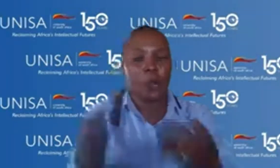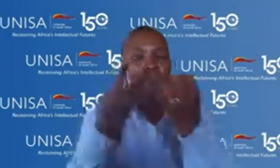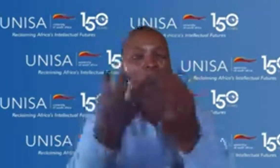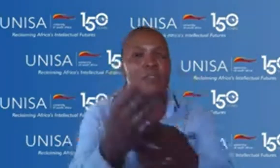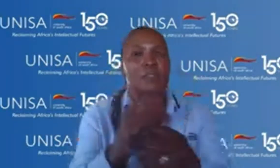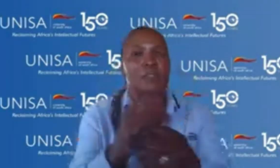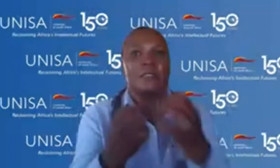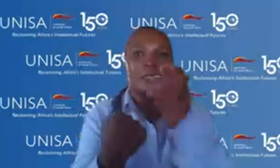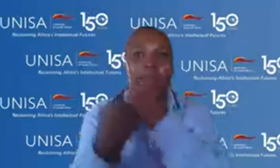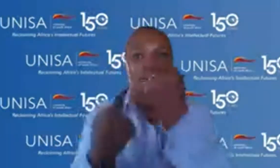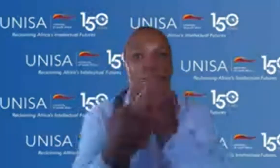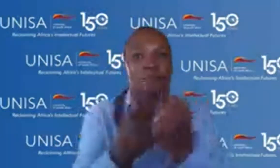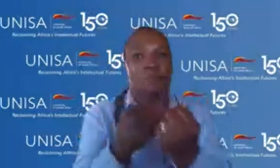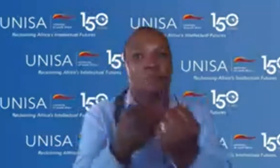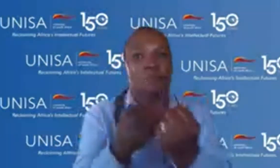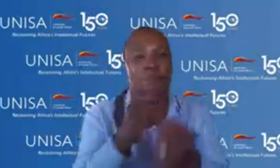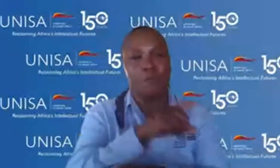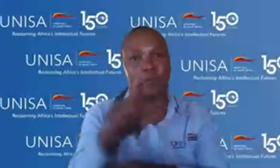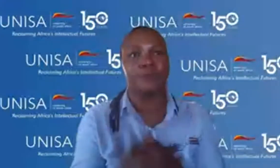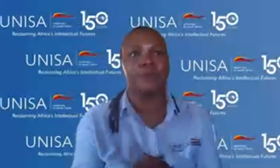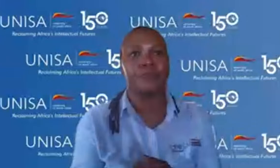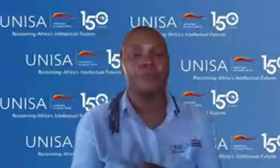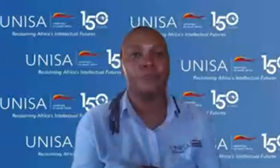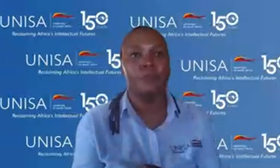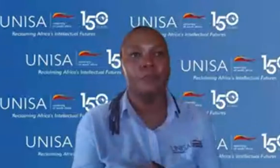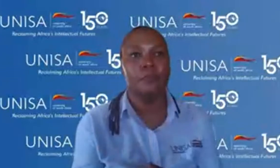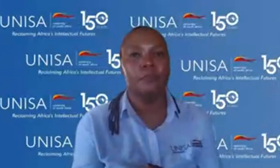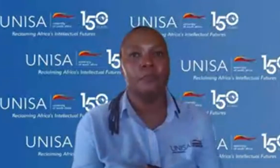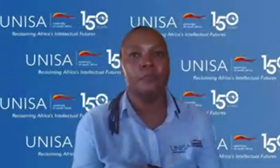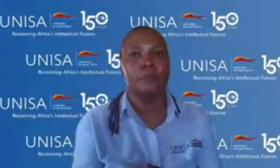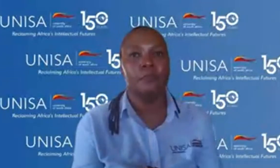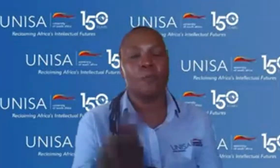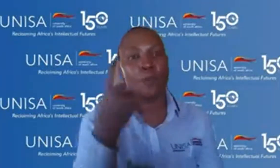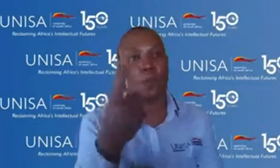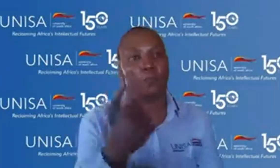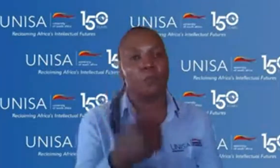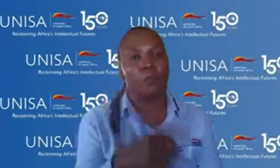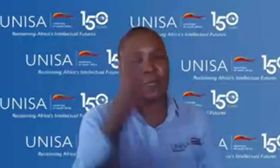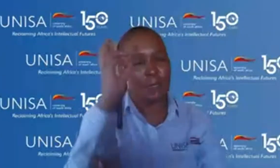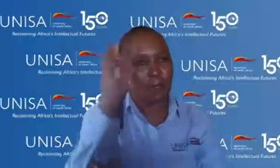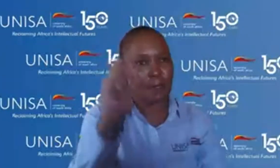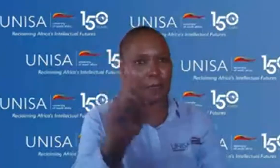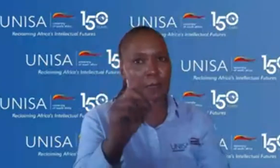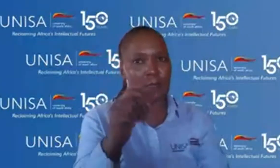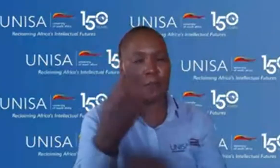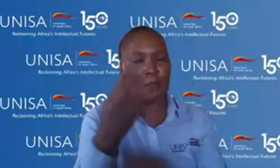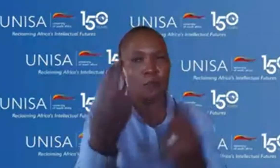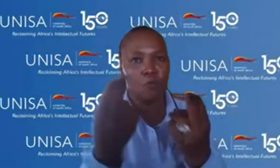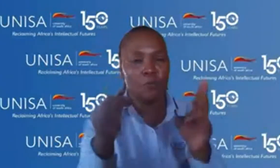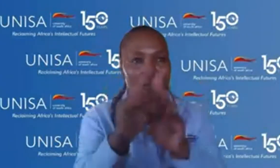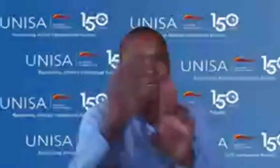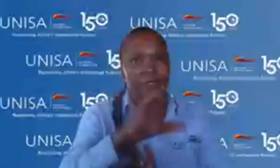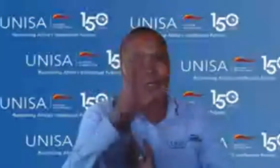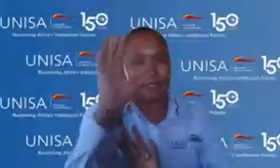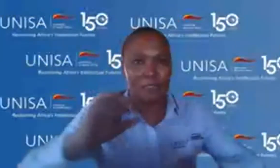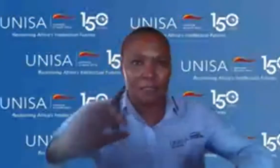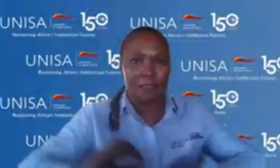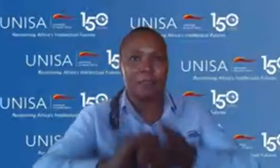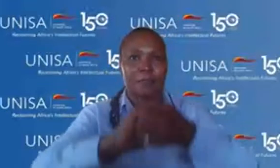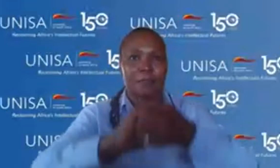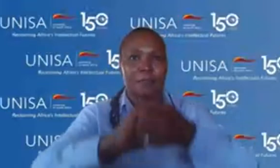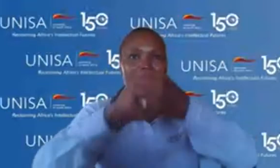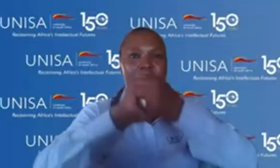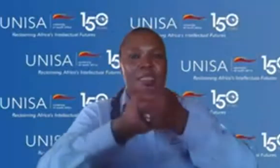for you. One note that you must take, you must know that UNISA embraces diversity at all